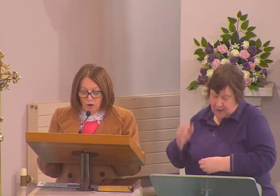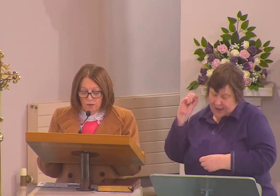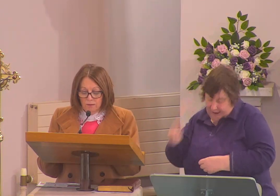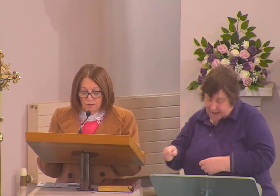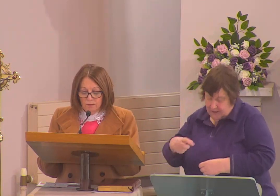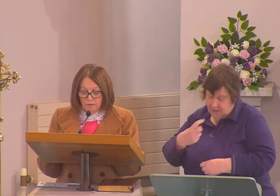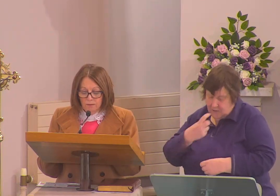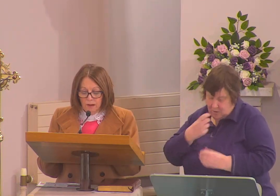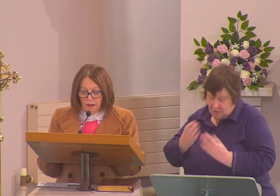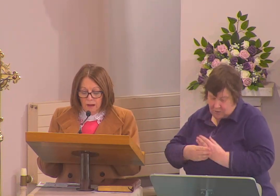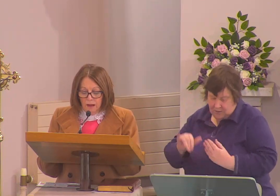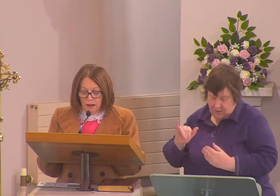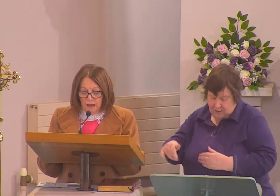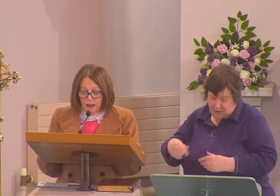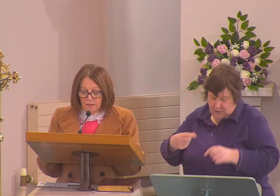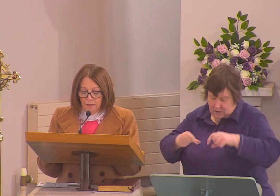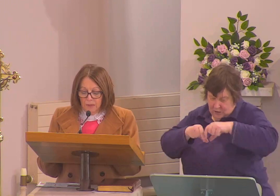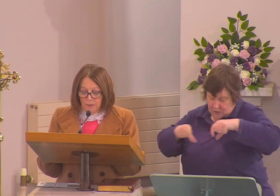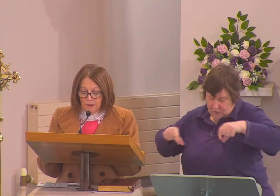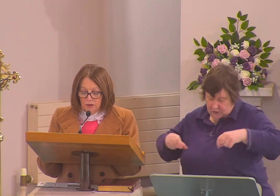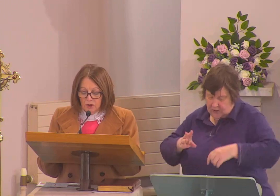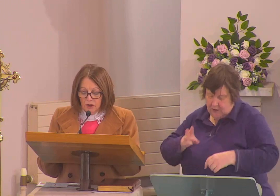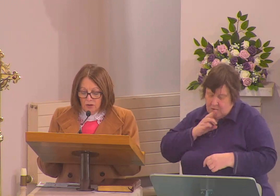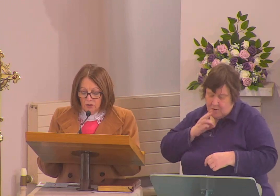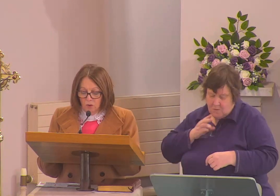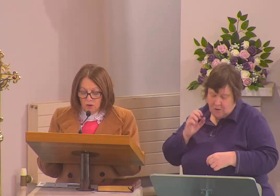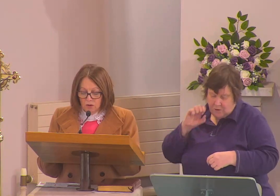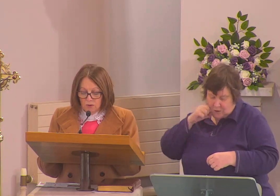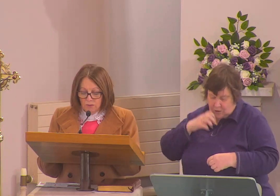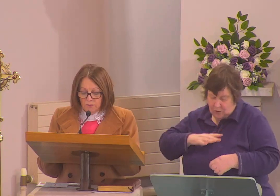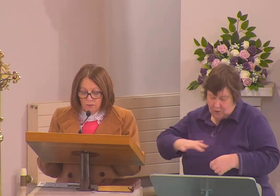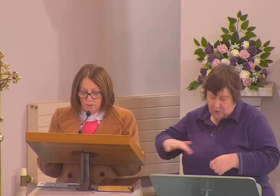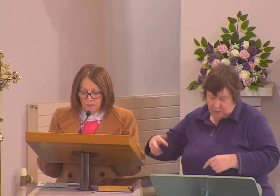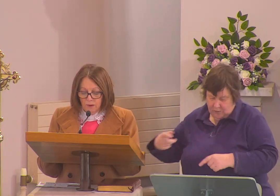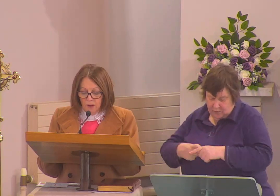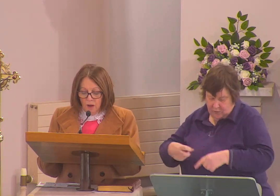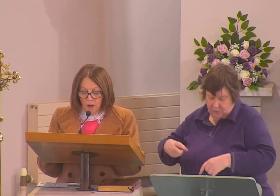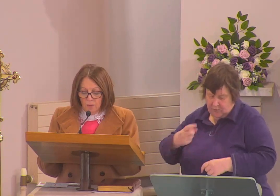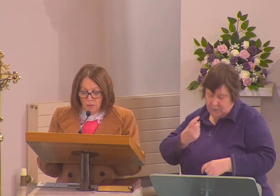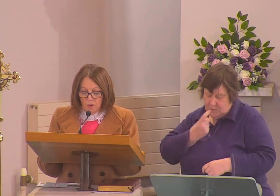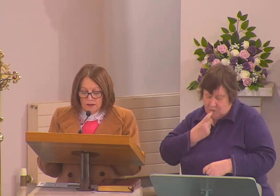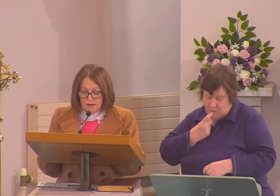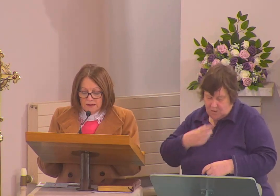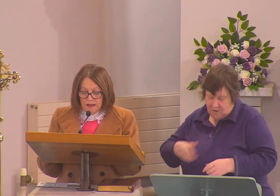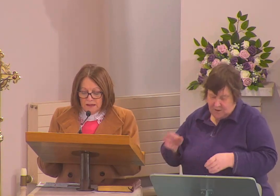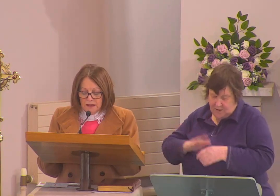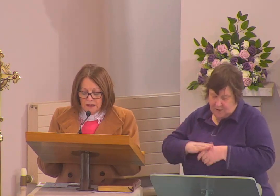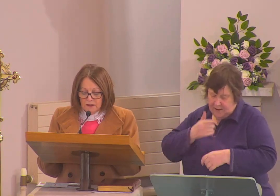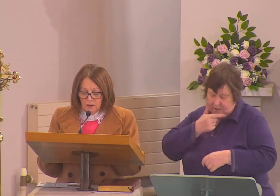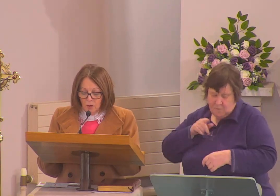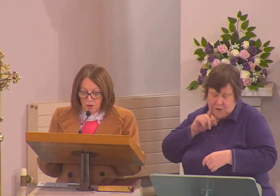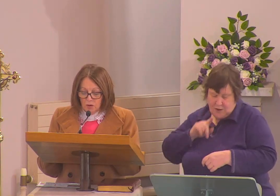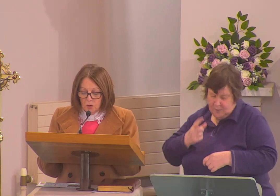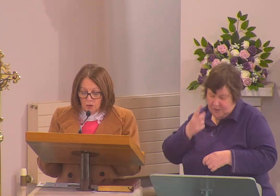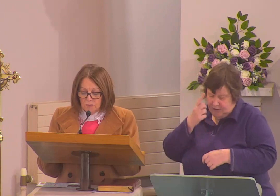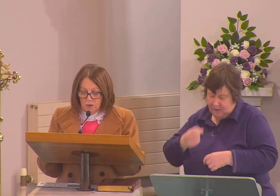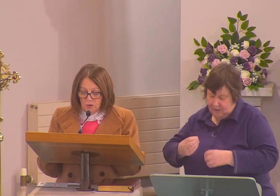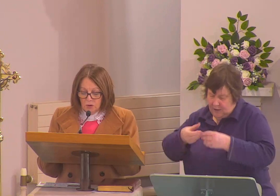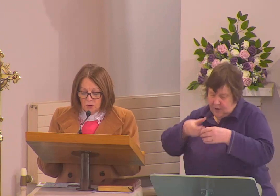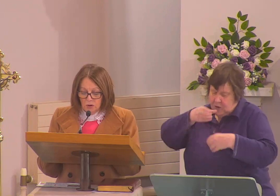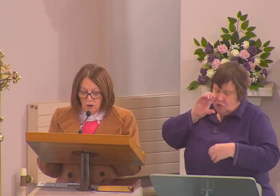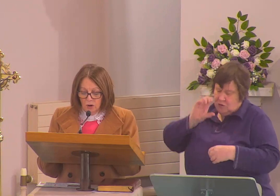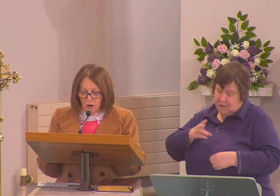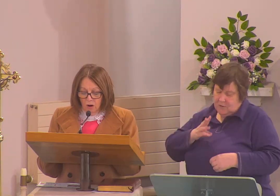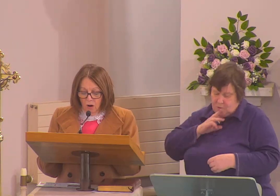rock. Then people can drink the water." Moses did as the Lord told him to